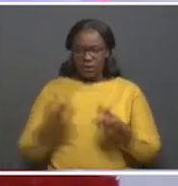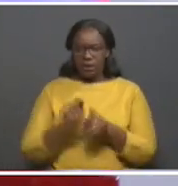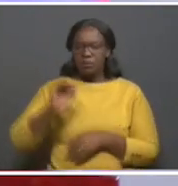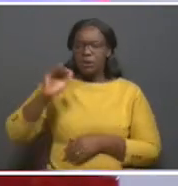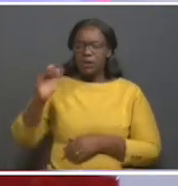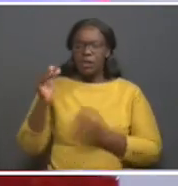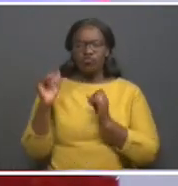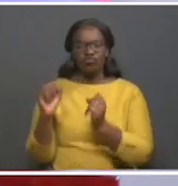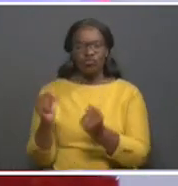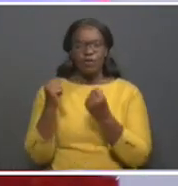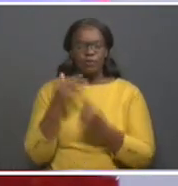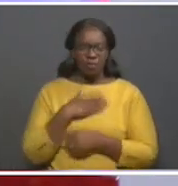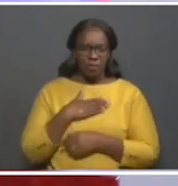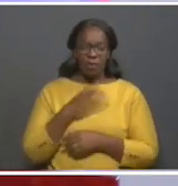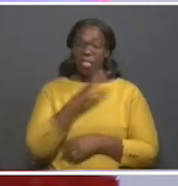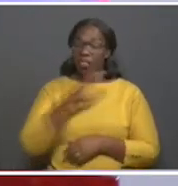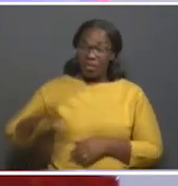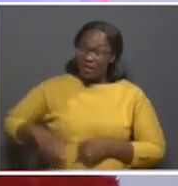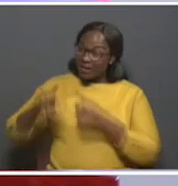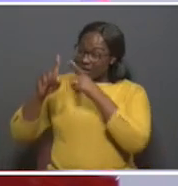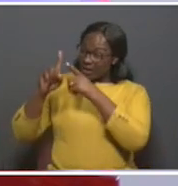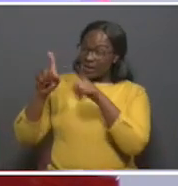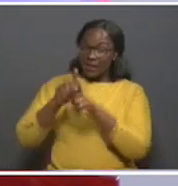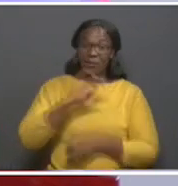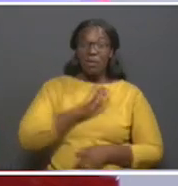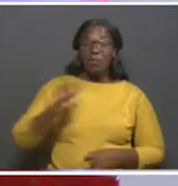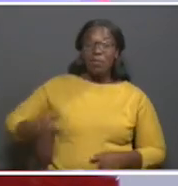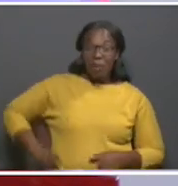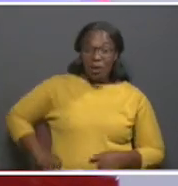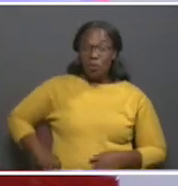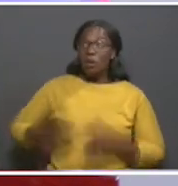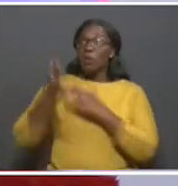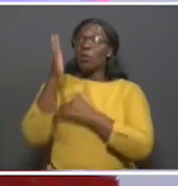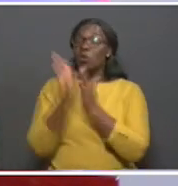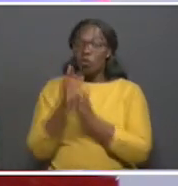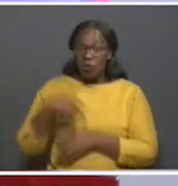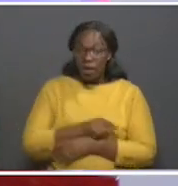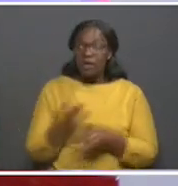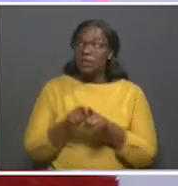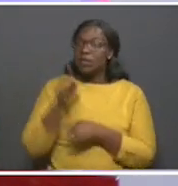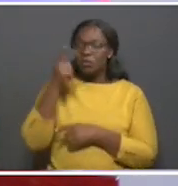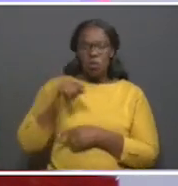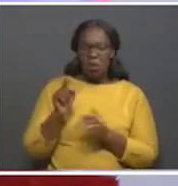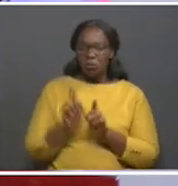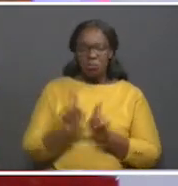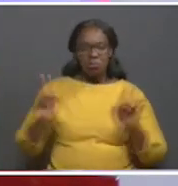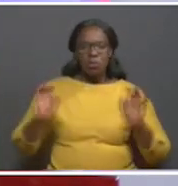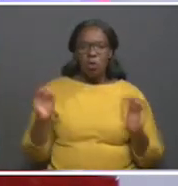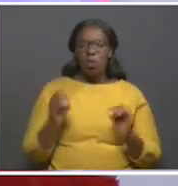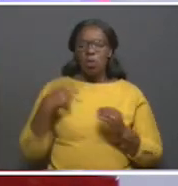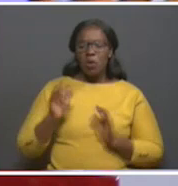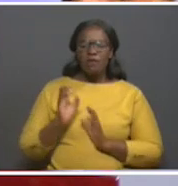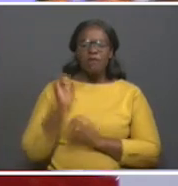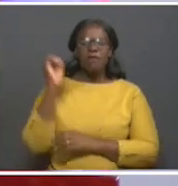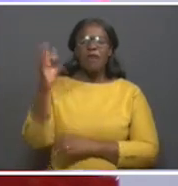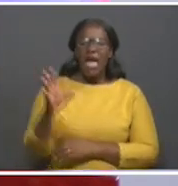of refuge, that Christ is Emmanuel, God with us, that we are not alienated, we are not far away,